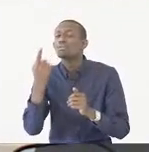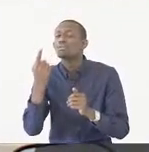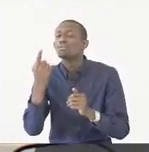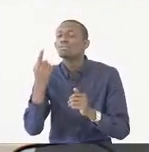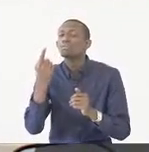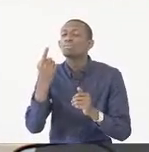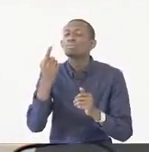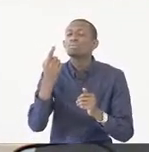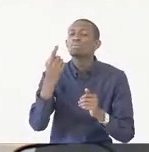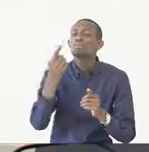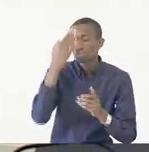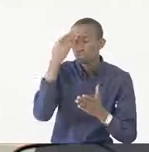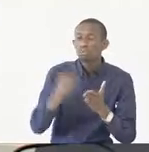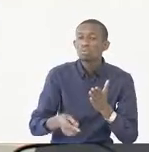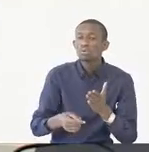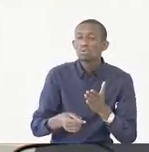1y plus